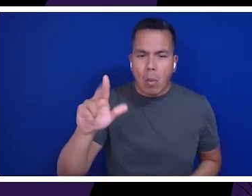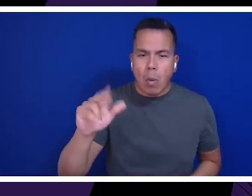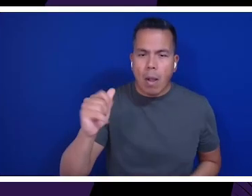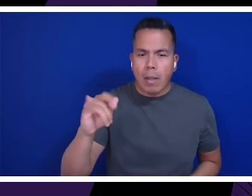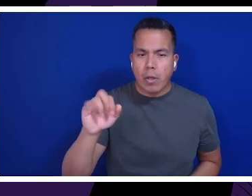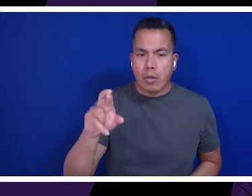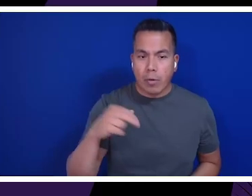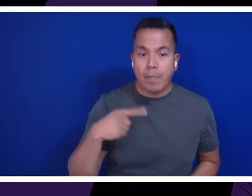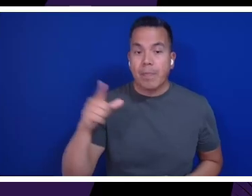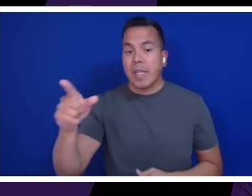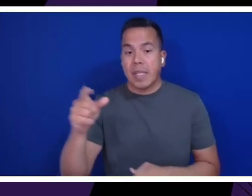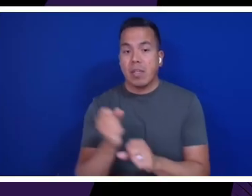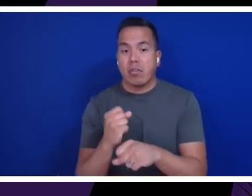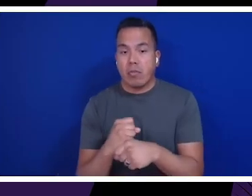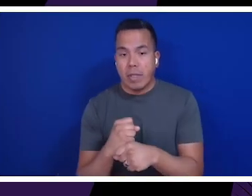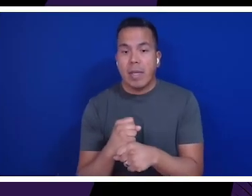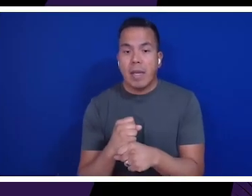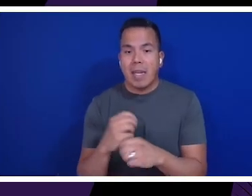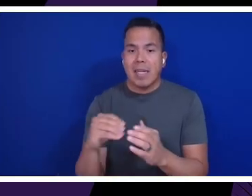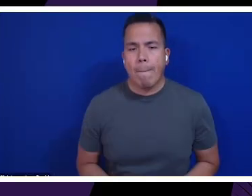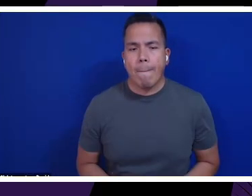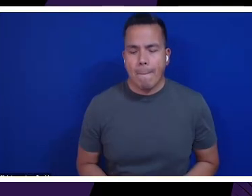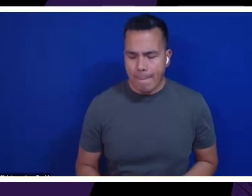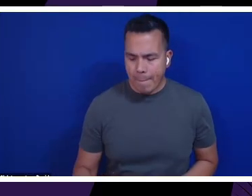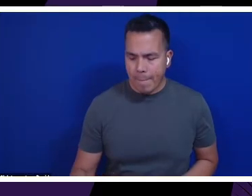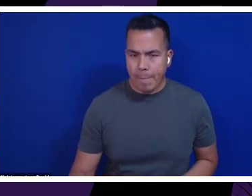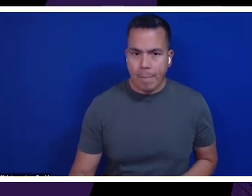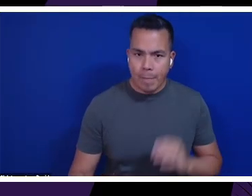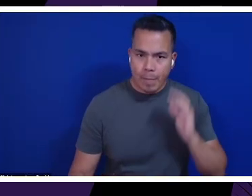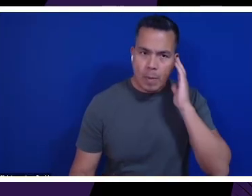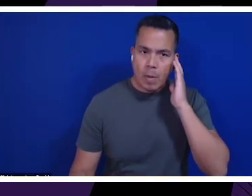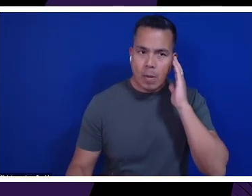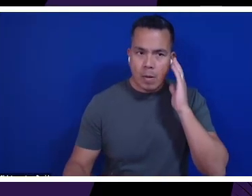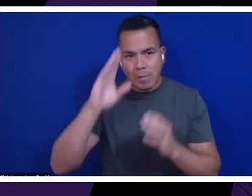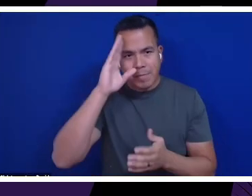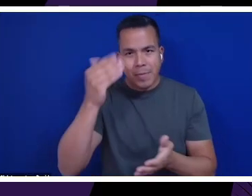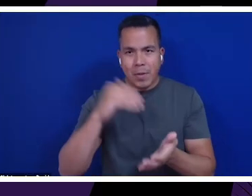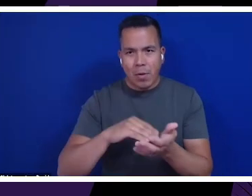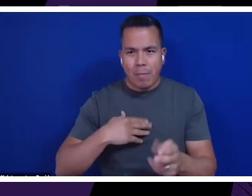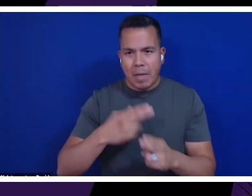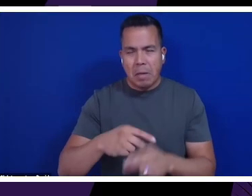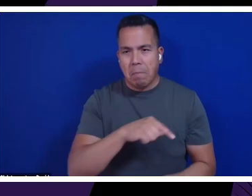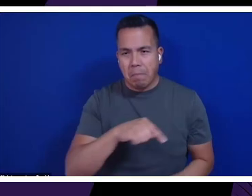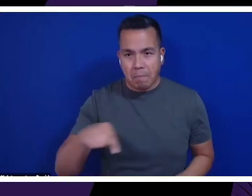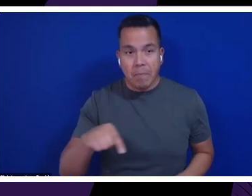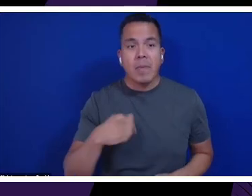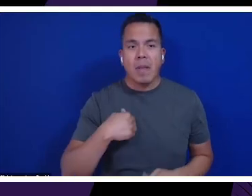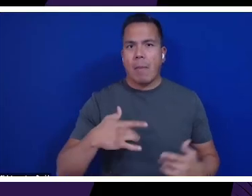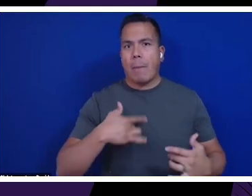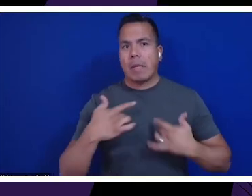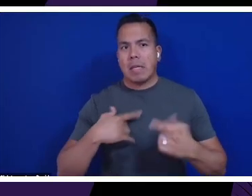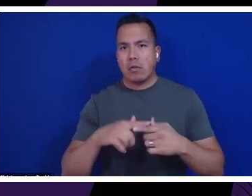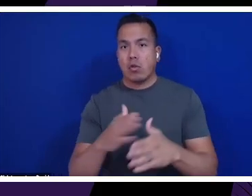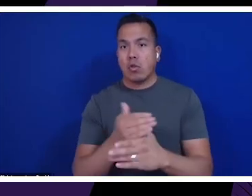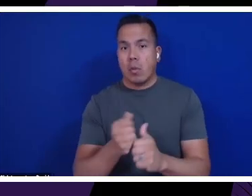for processing. Please welcome to the stage, Vaivaswat. I'm Vaivaswat, and today I'm excited to share with you a project